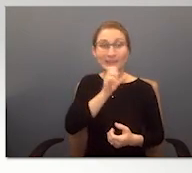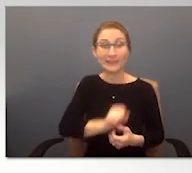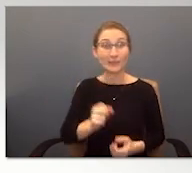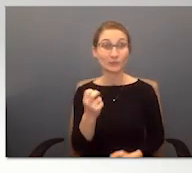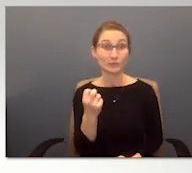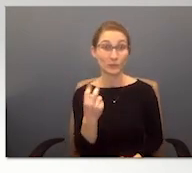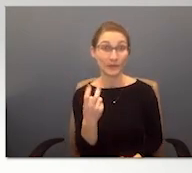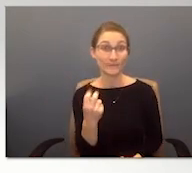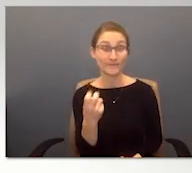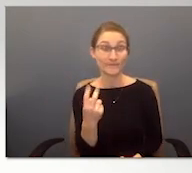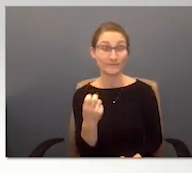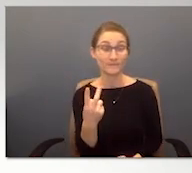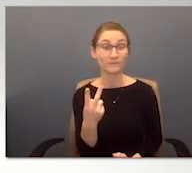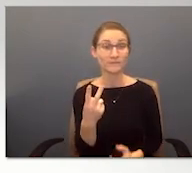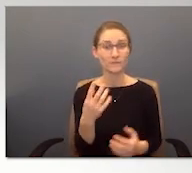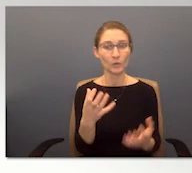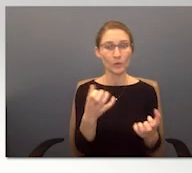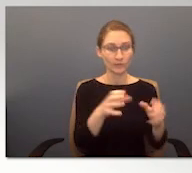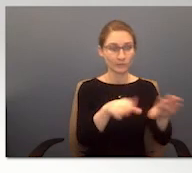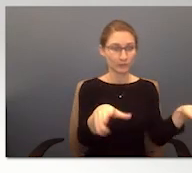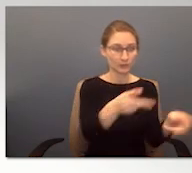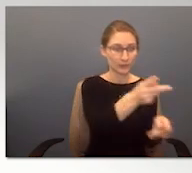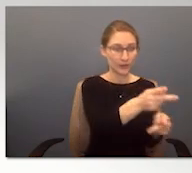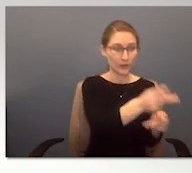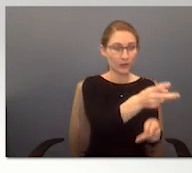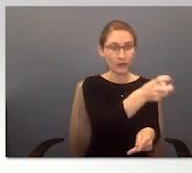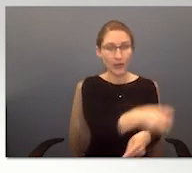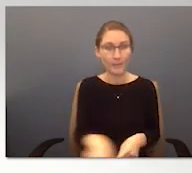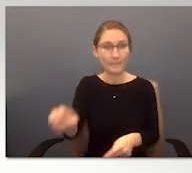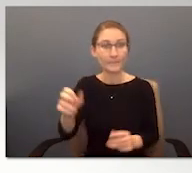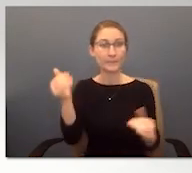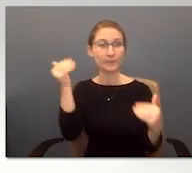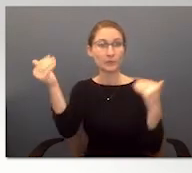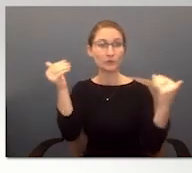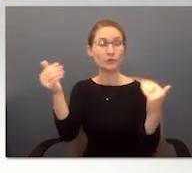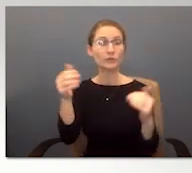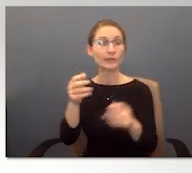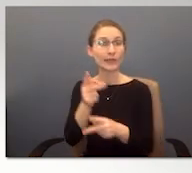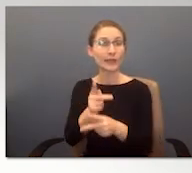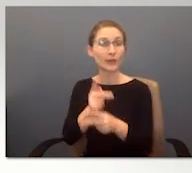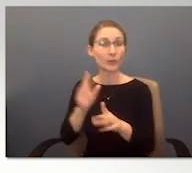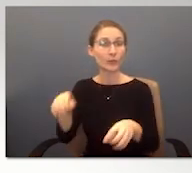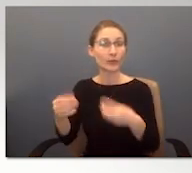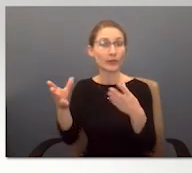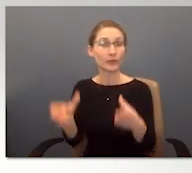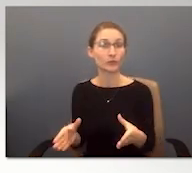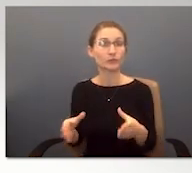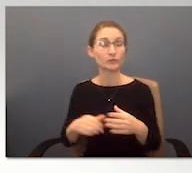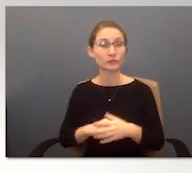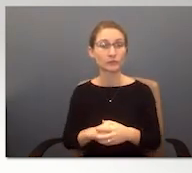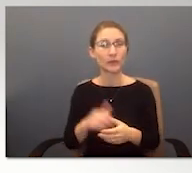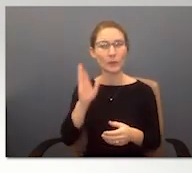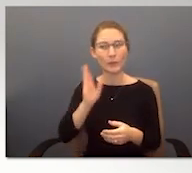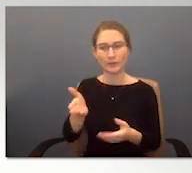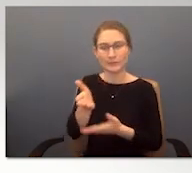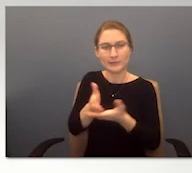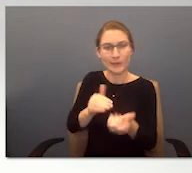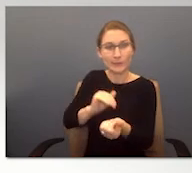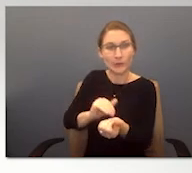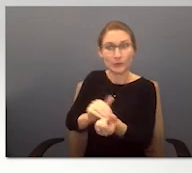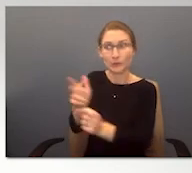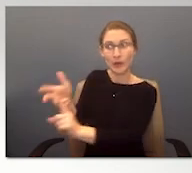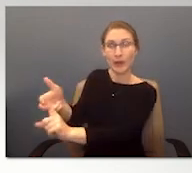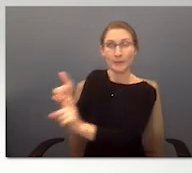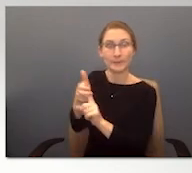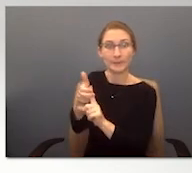successful transition to adult care, including, you know, bringing in adult providers into the program so that we have a successful transition. And I've seen in